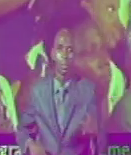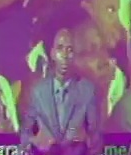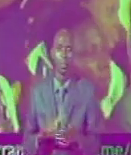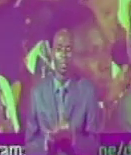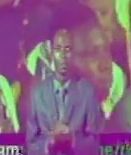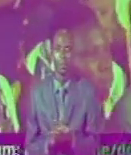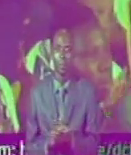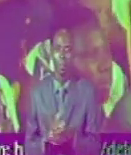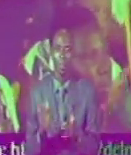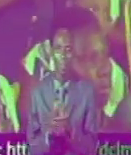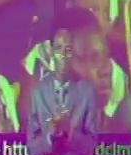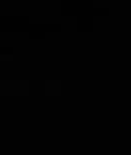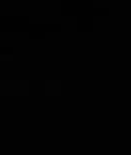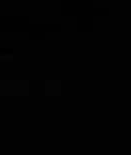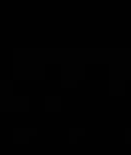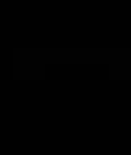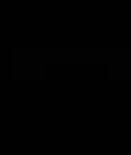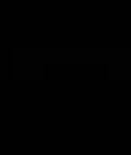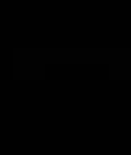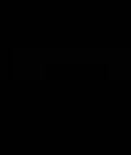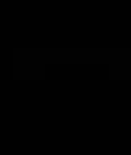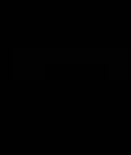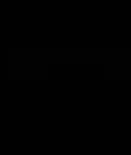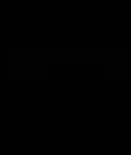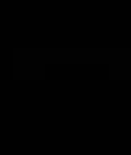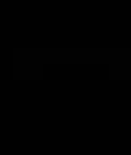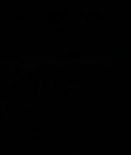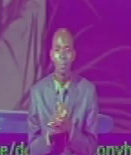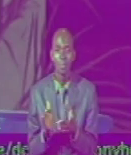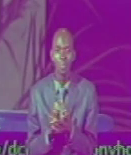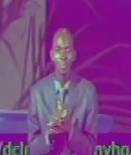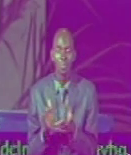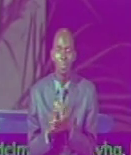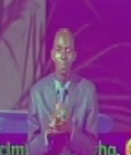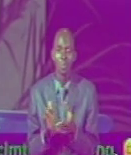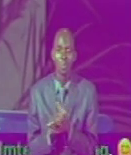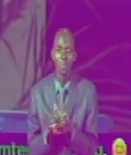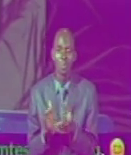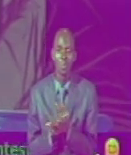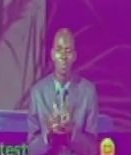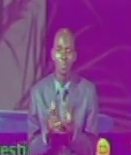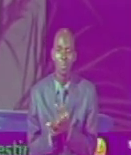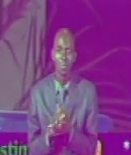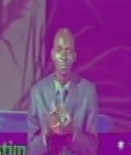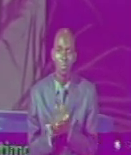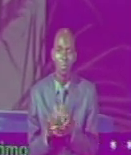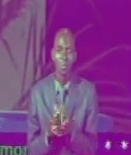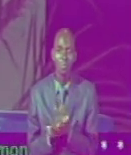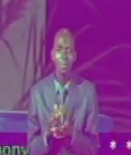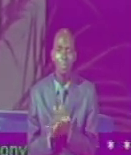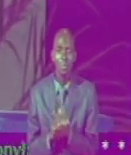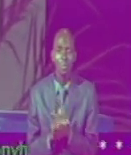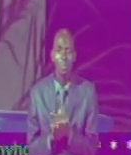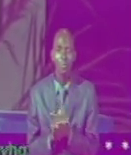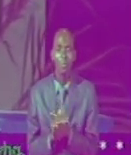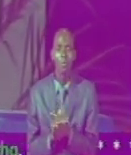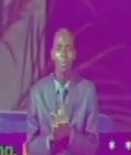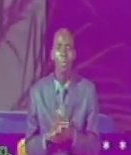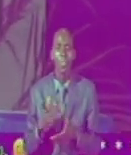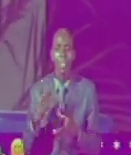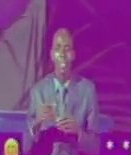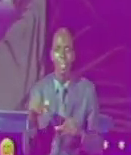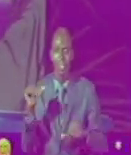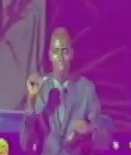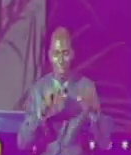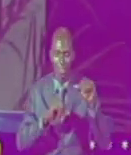Put your hand for Jesus. Desire. Say, let me test it. Let me prove it. And it has